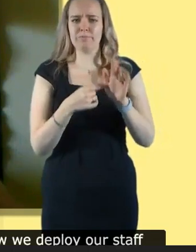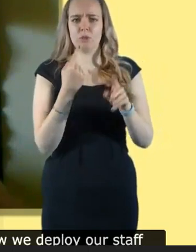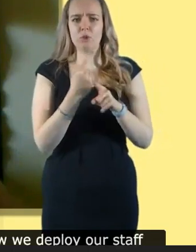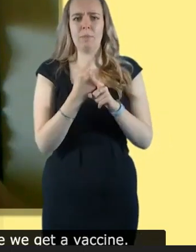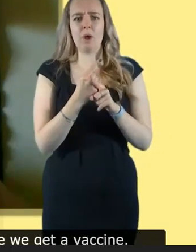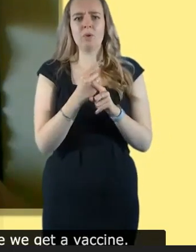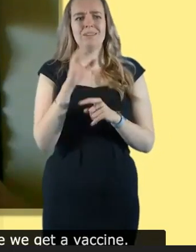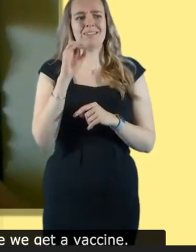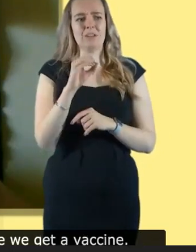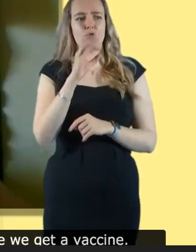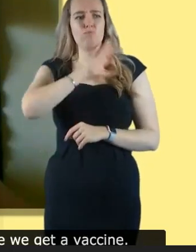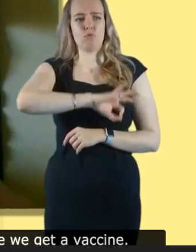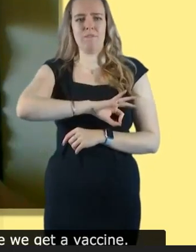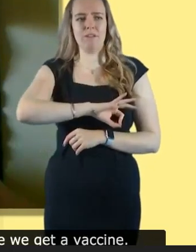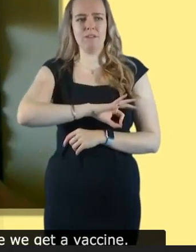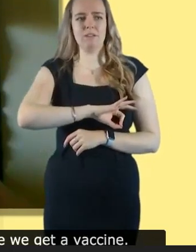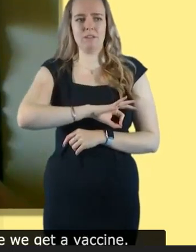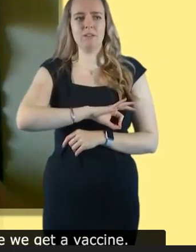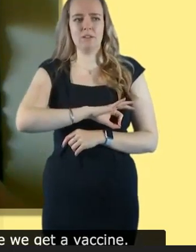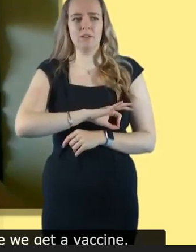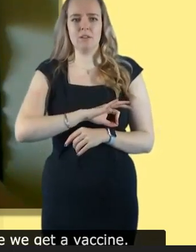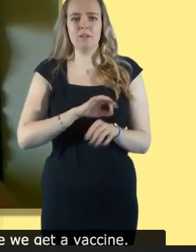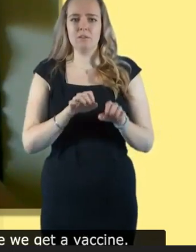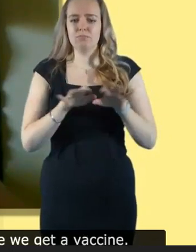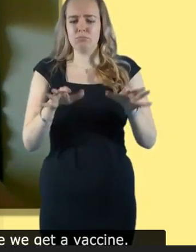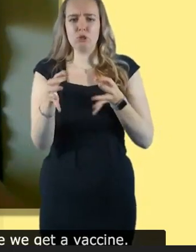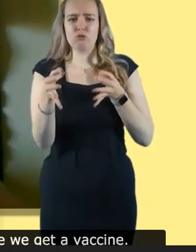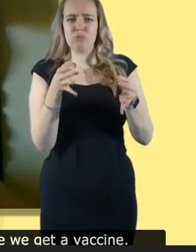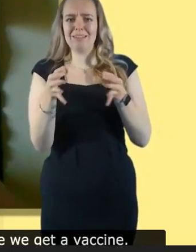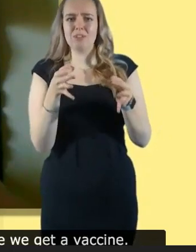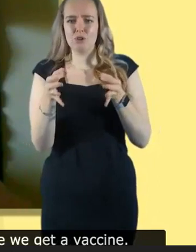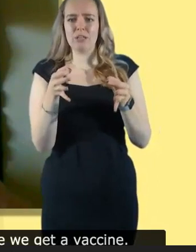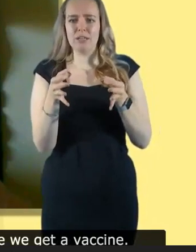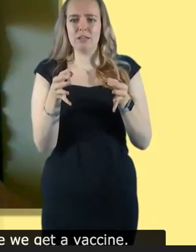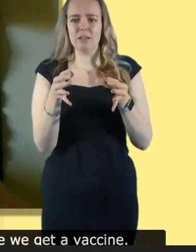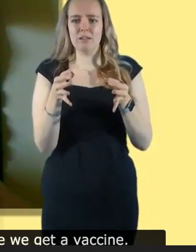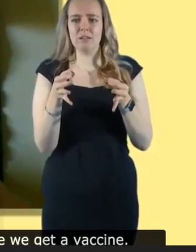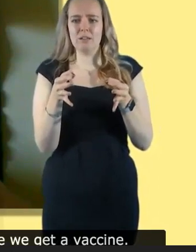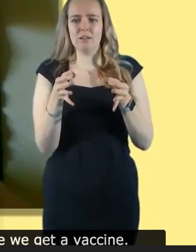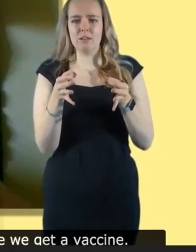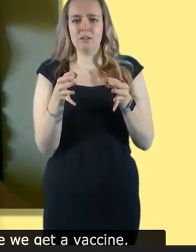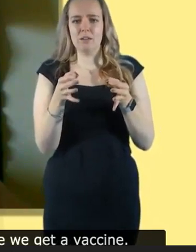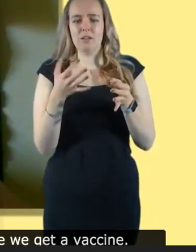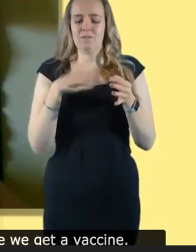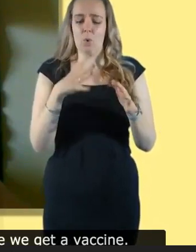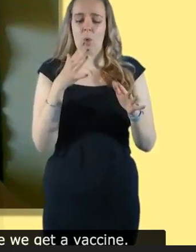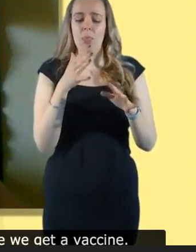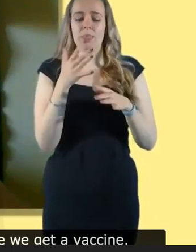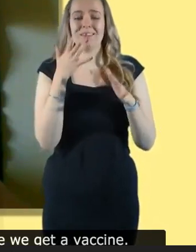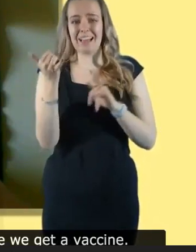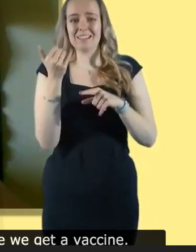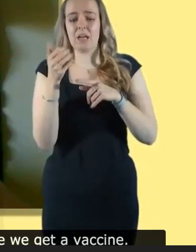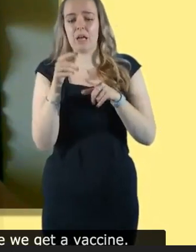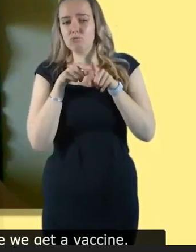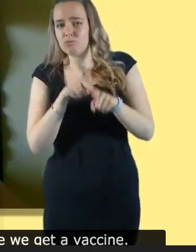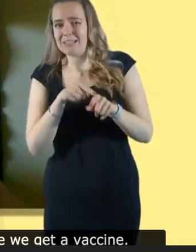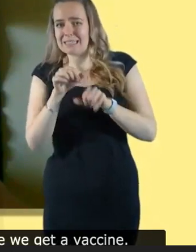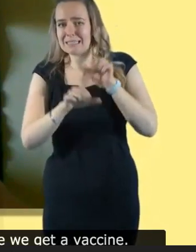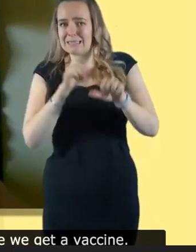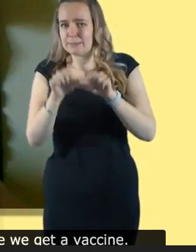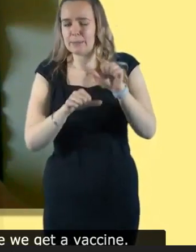having a zero COVID elimination strategy with a proper fit-for-purpose testing and tracing system. We're doing our best as a government to do